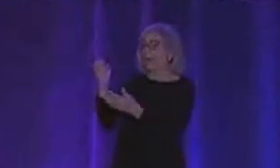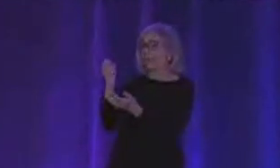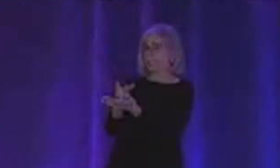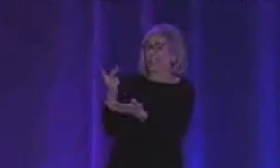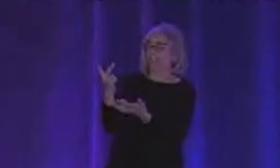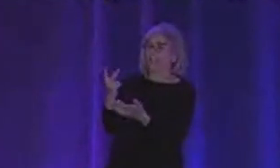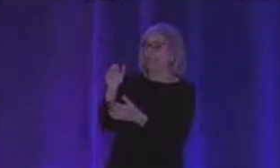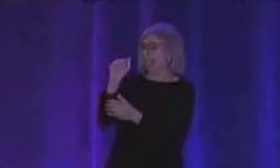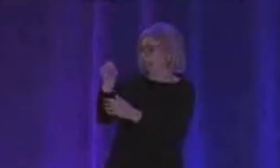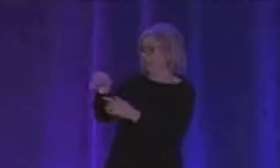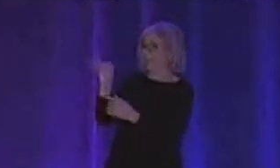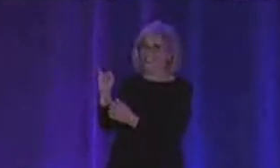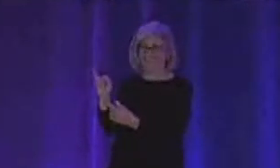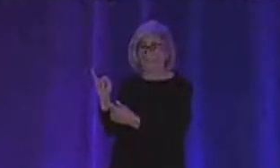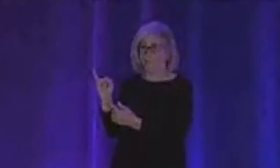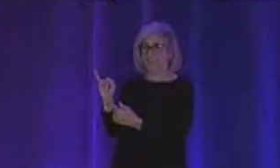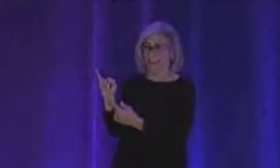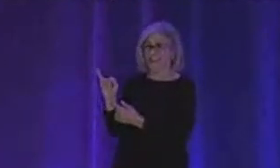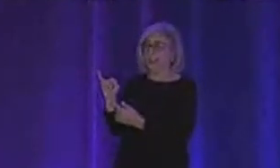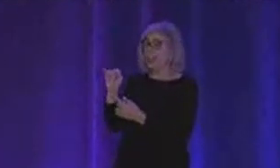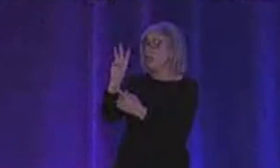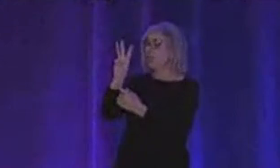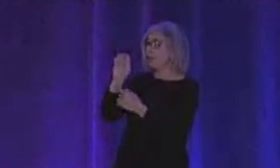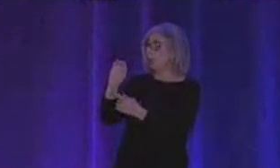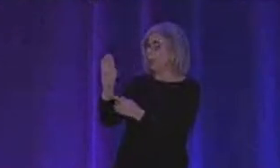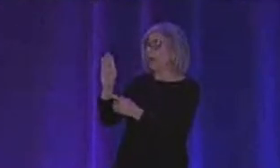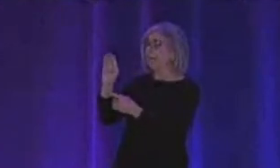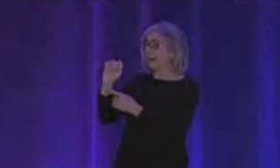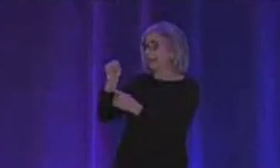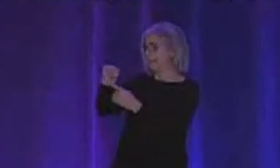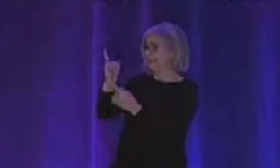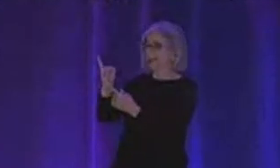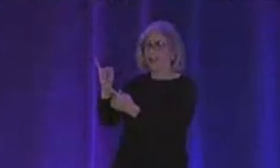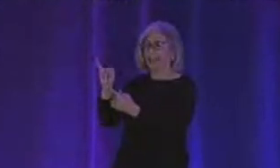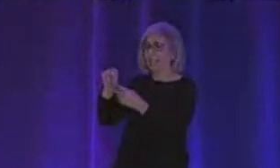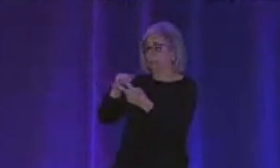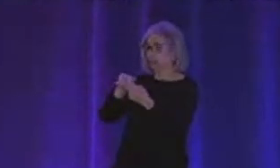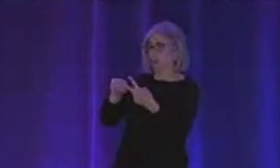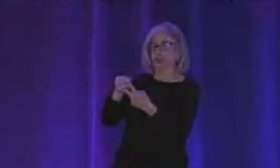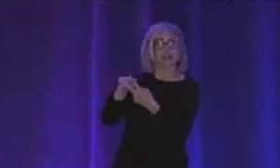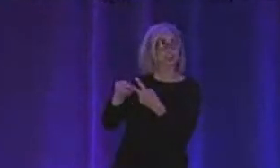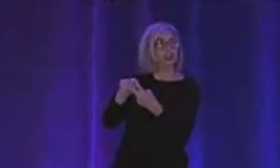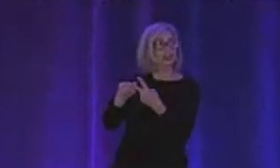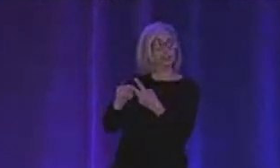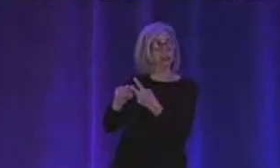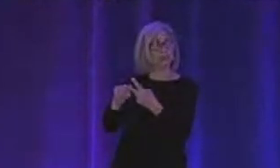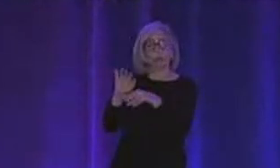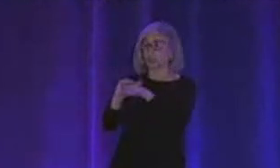authentication API. So the web authentication API has two calls,